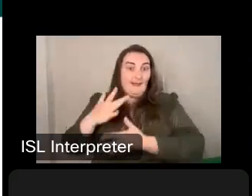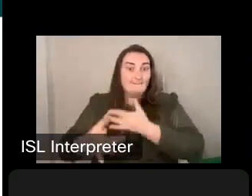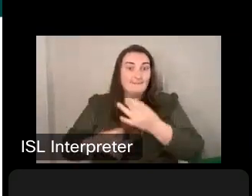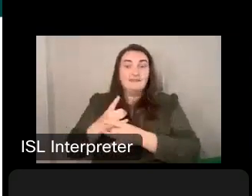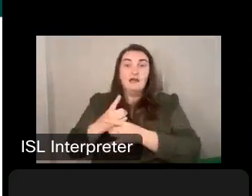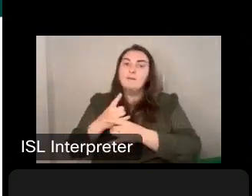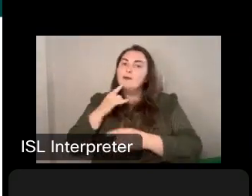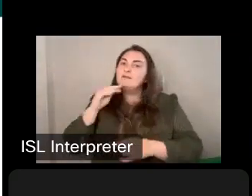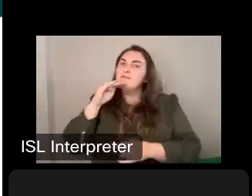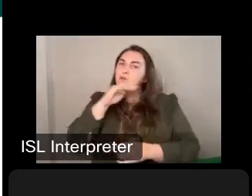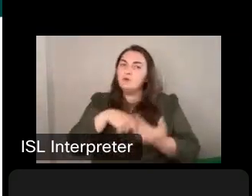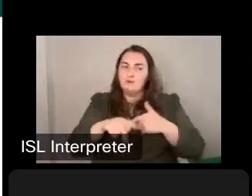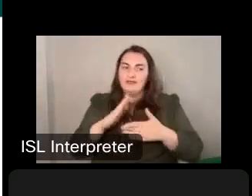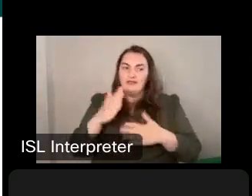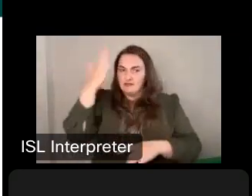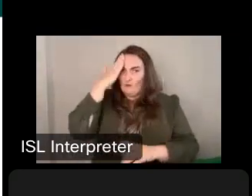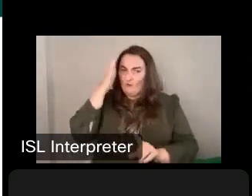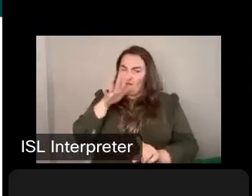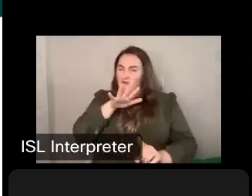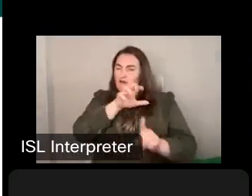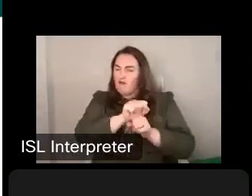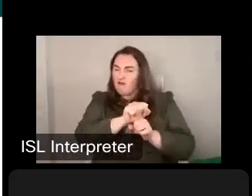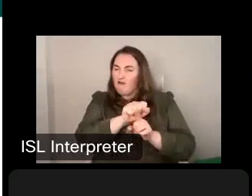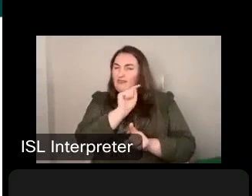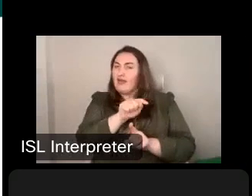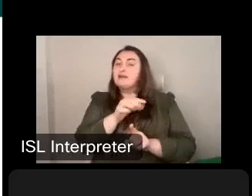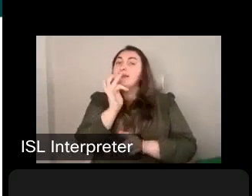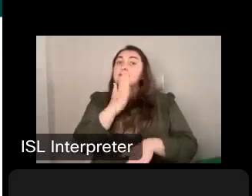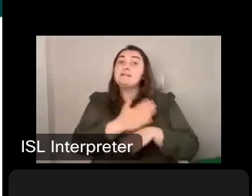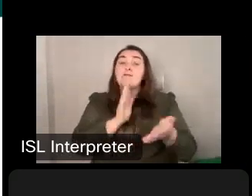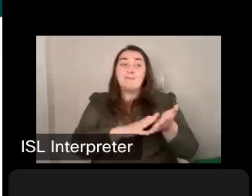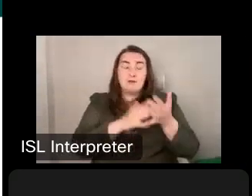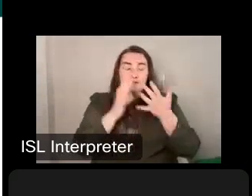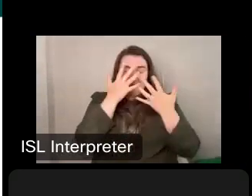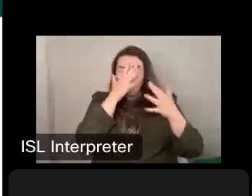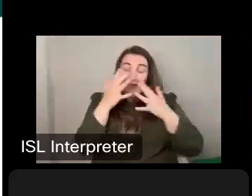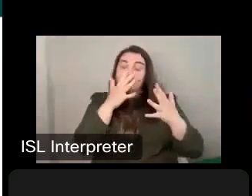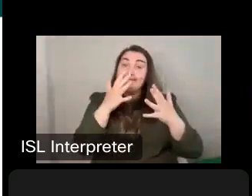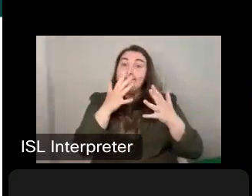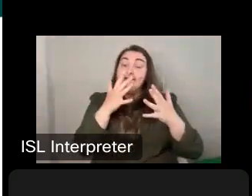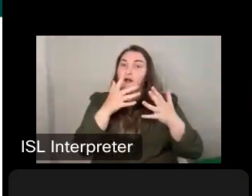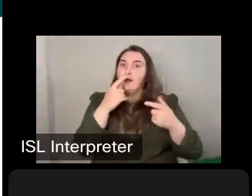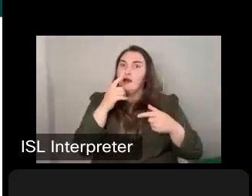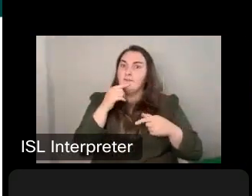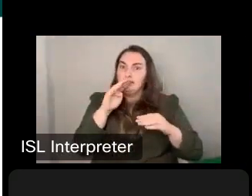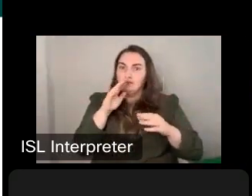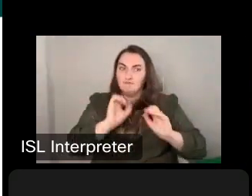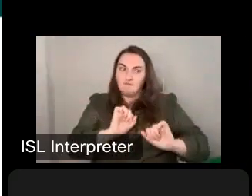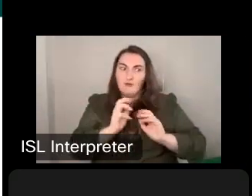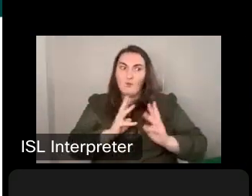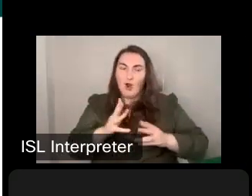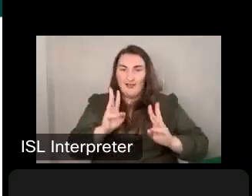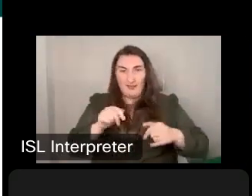that we pick up on that, because as you know, if a staff member is distracted or anything like that, it makes ongoing work quite